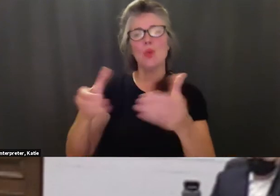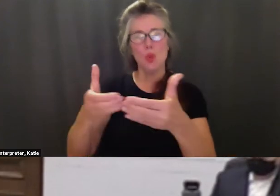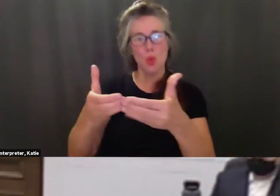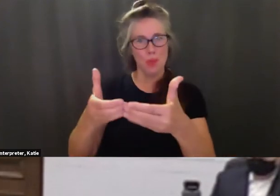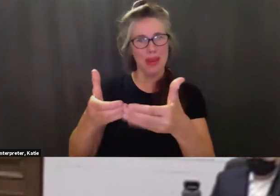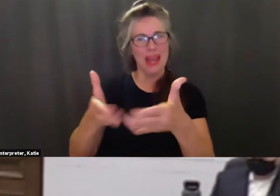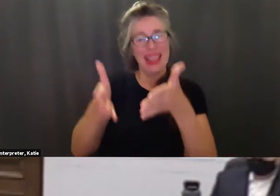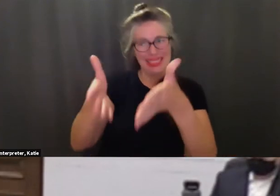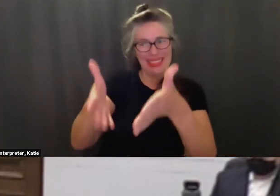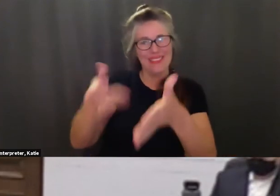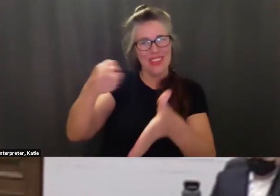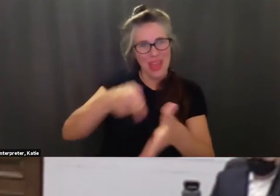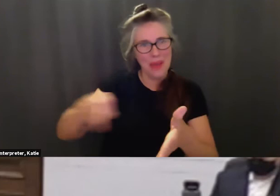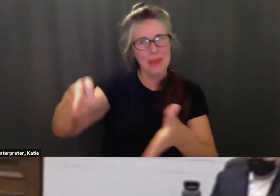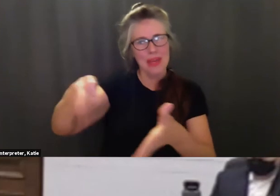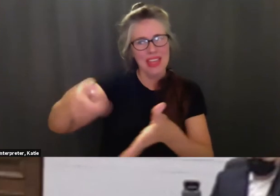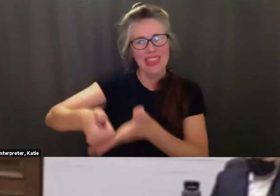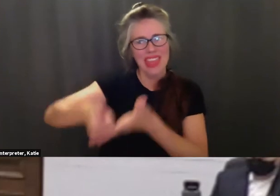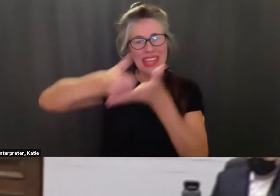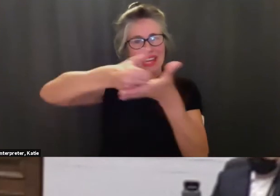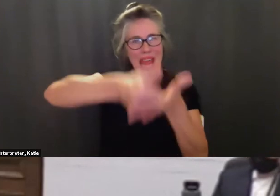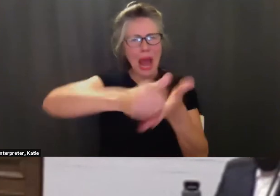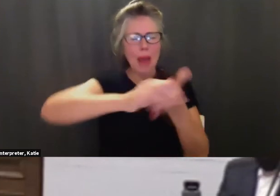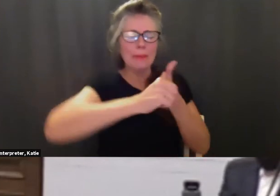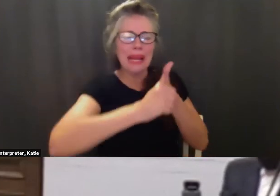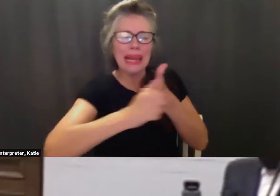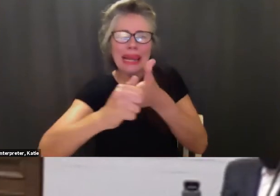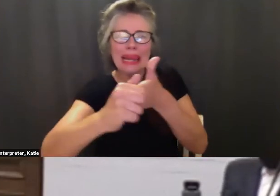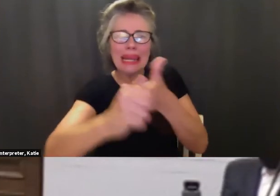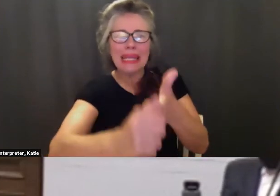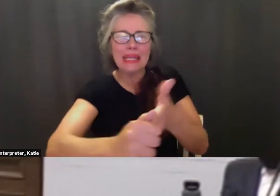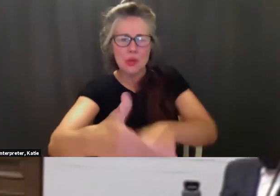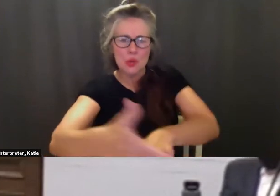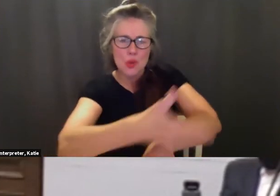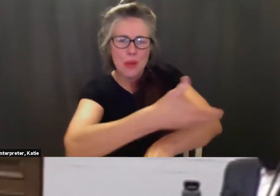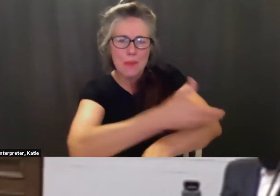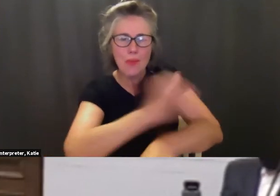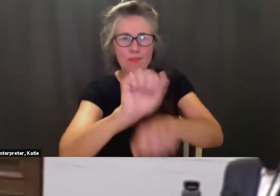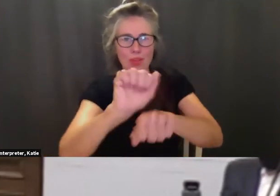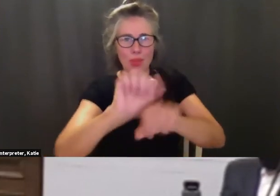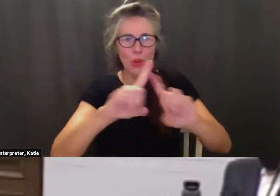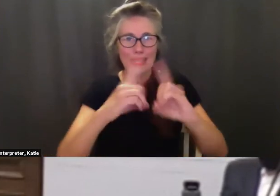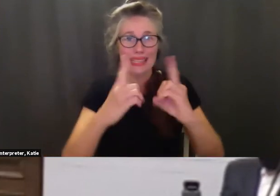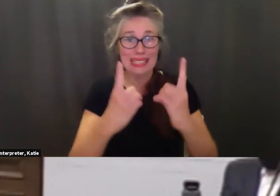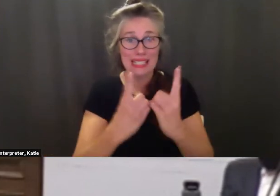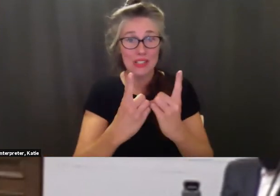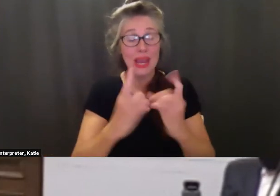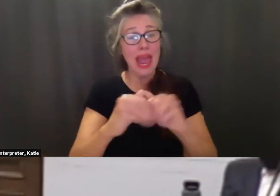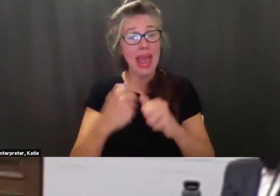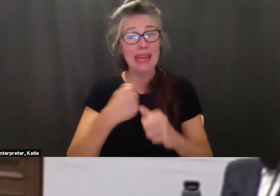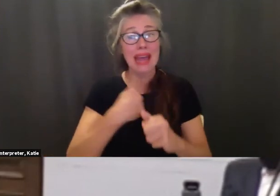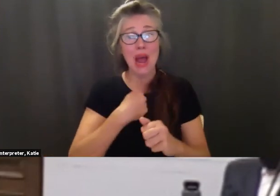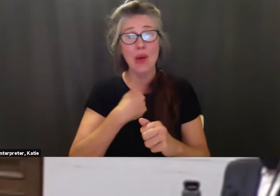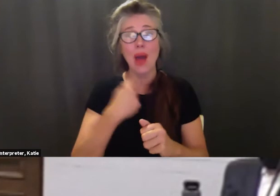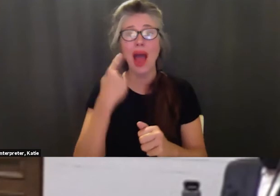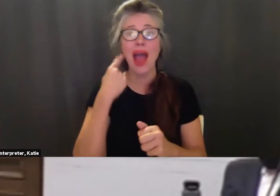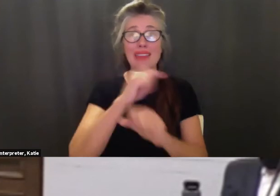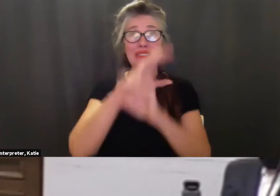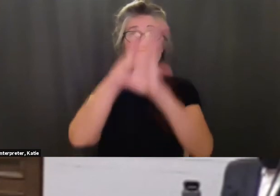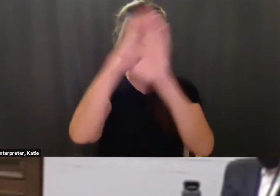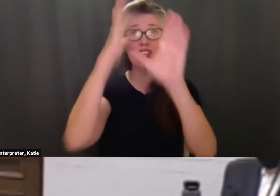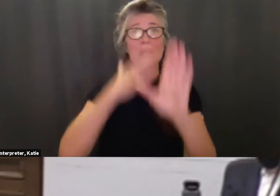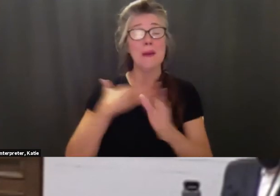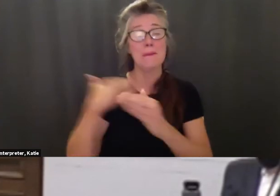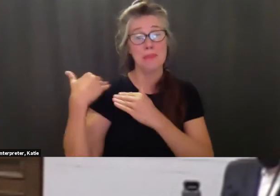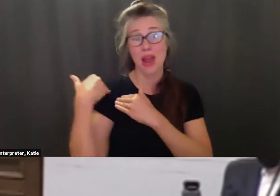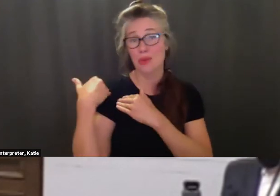really help steward that work in our district. And of course, the way that I envision my role in all